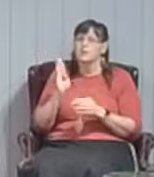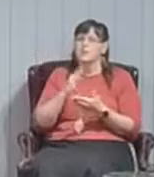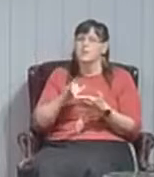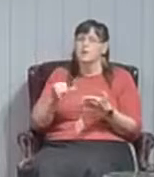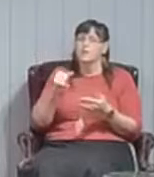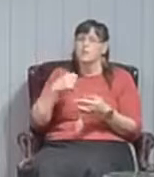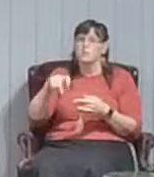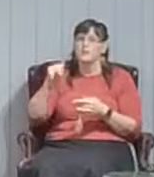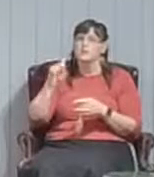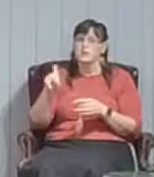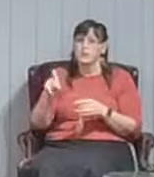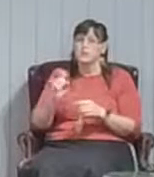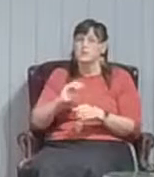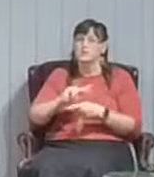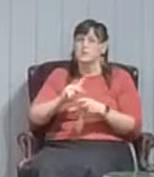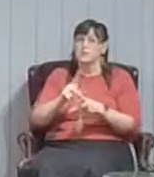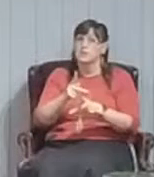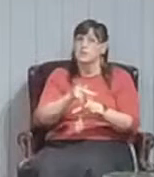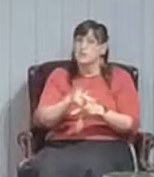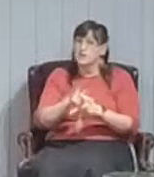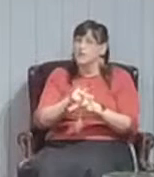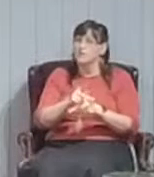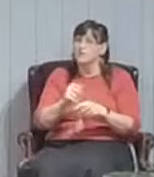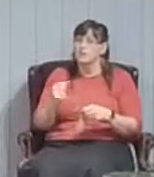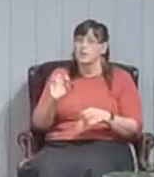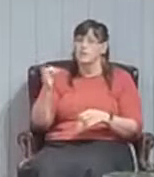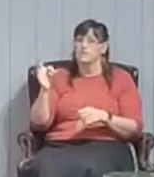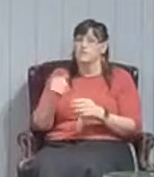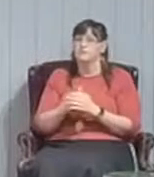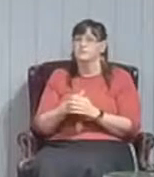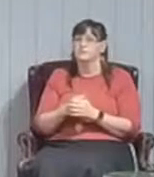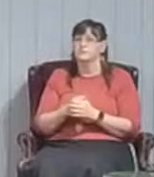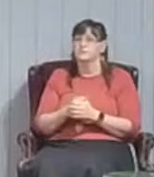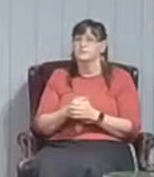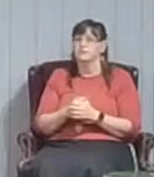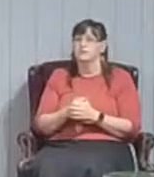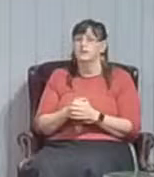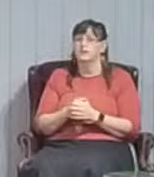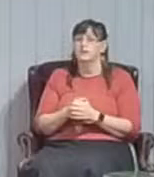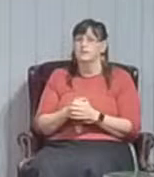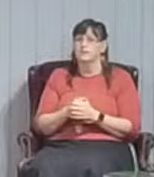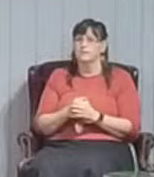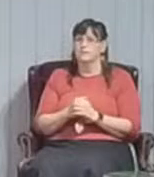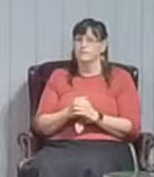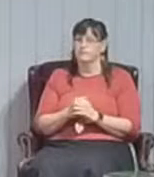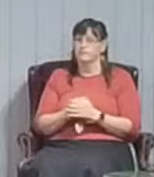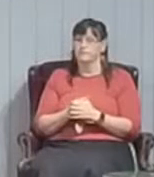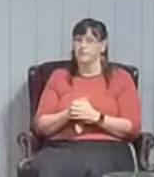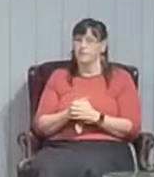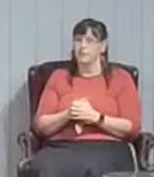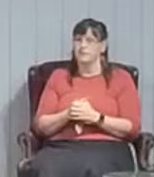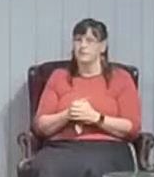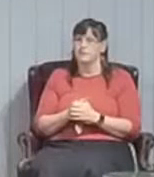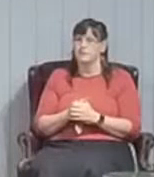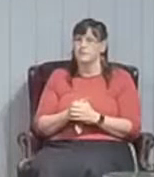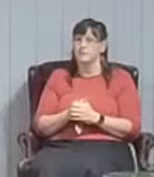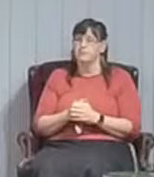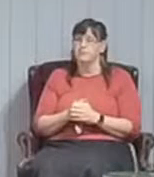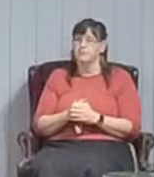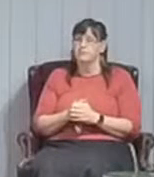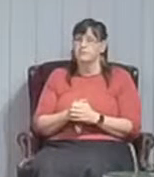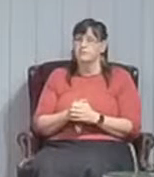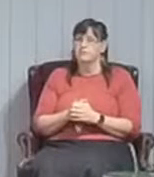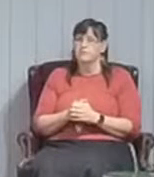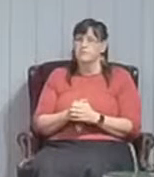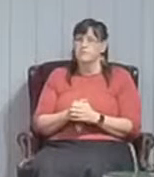The Bible says in 2 Corinthians chapter 11, verses 13 through 15, we're going to get here in just a few Sundays